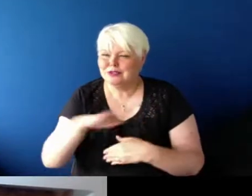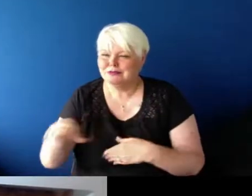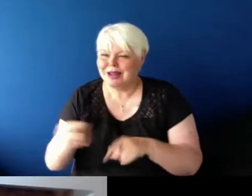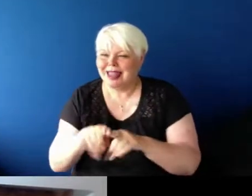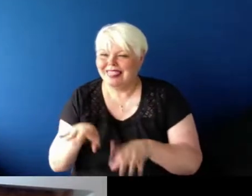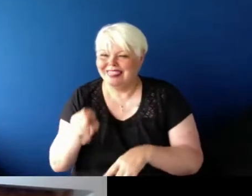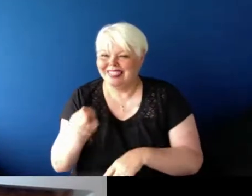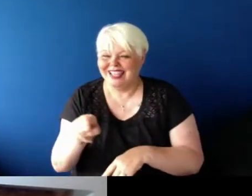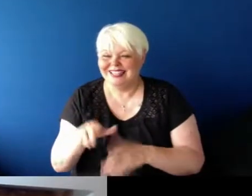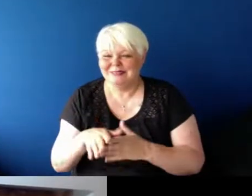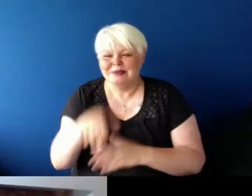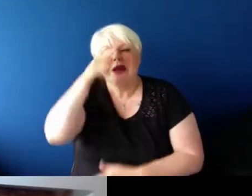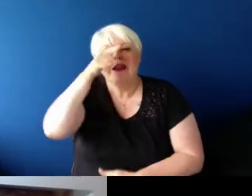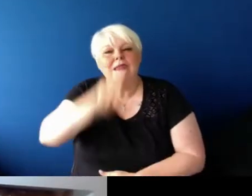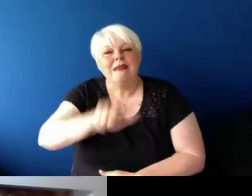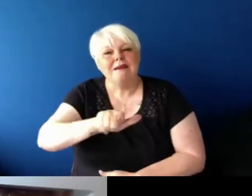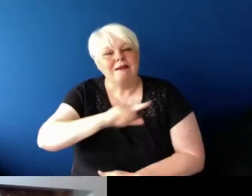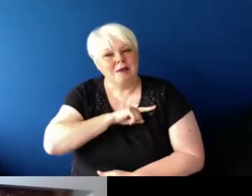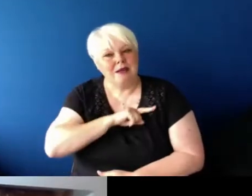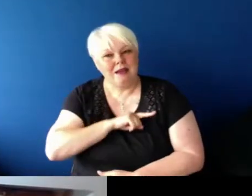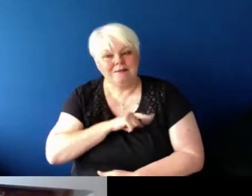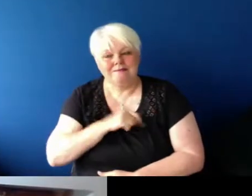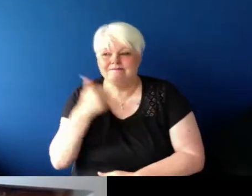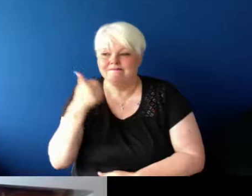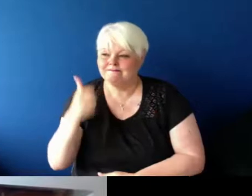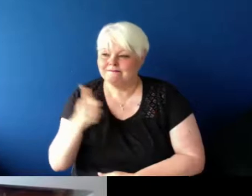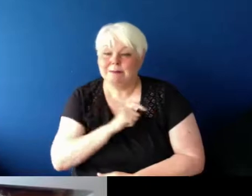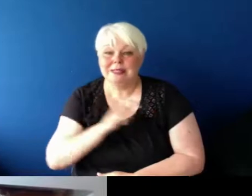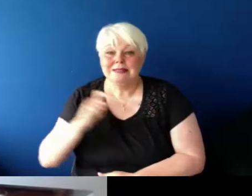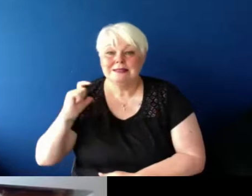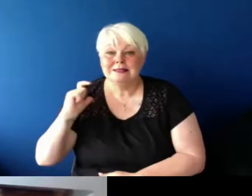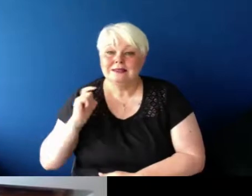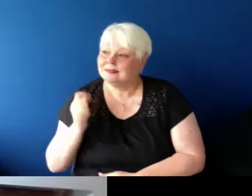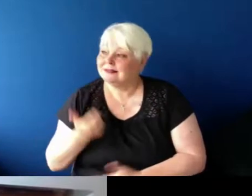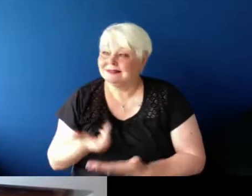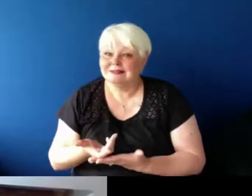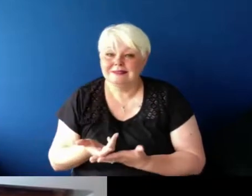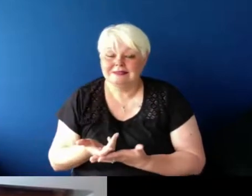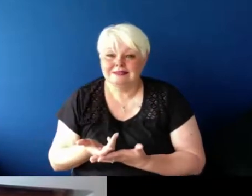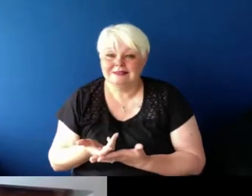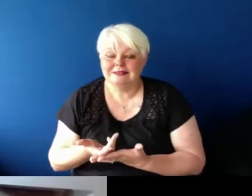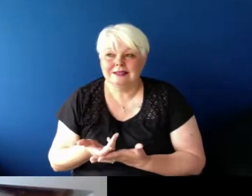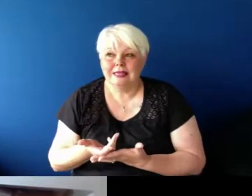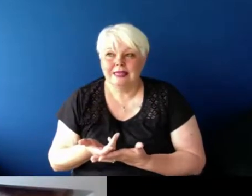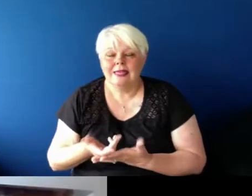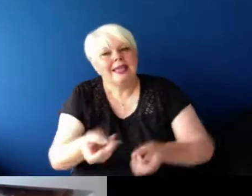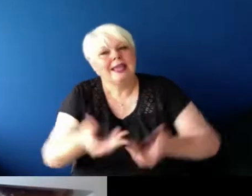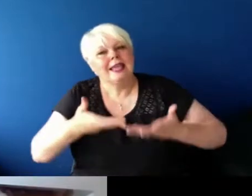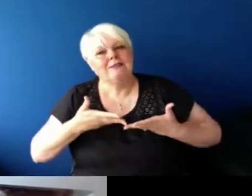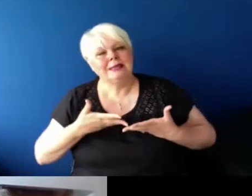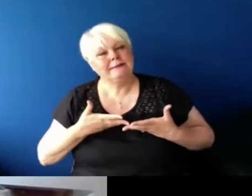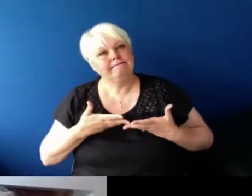And I was lucky in the sense that I had good ministers that were around me that gave me space